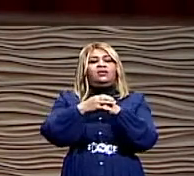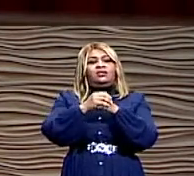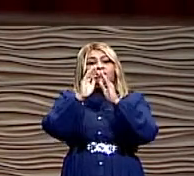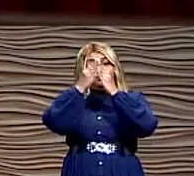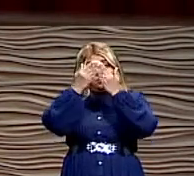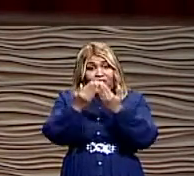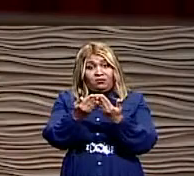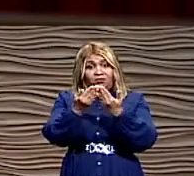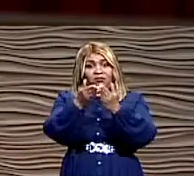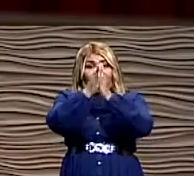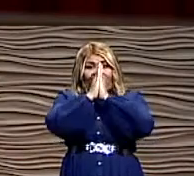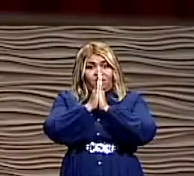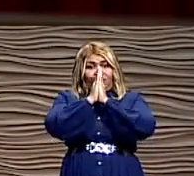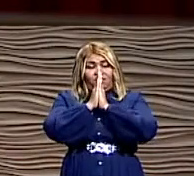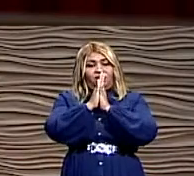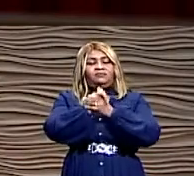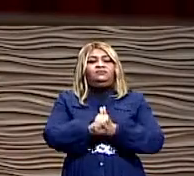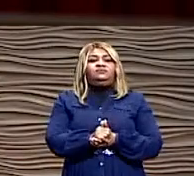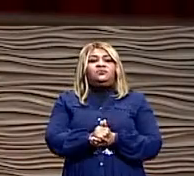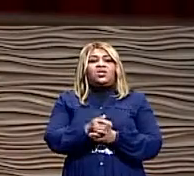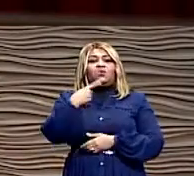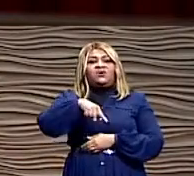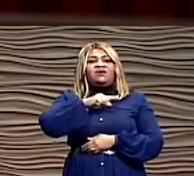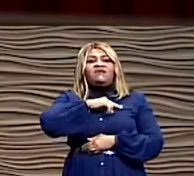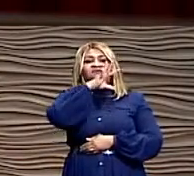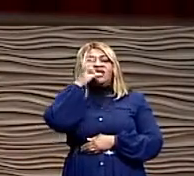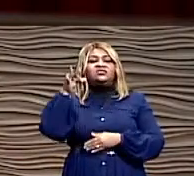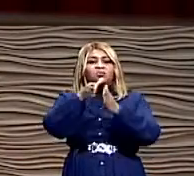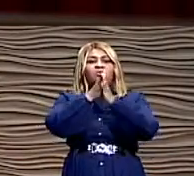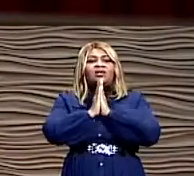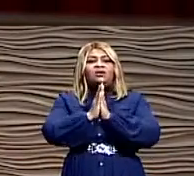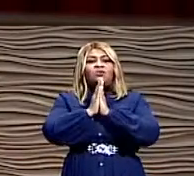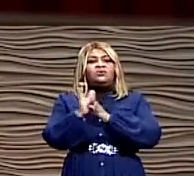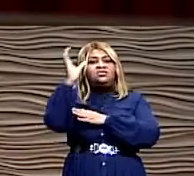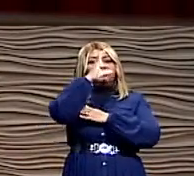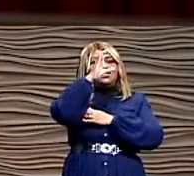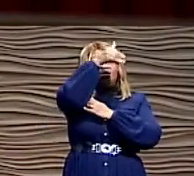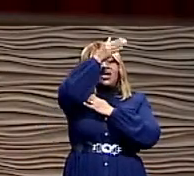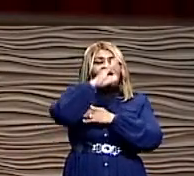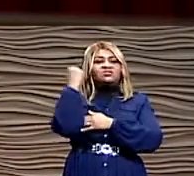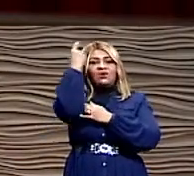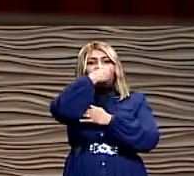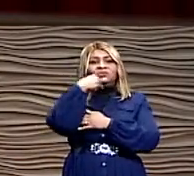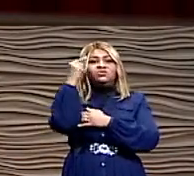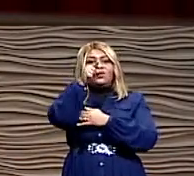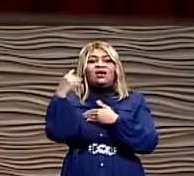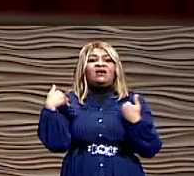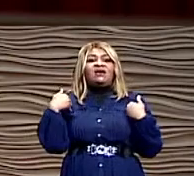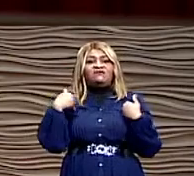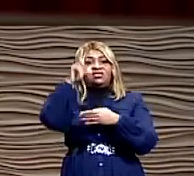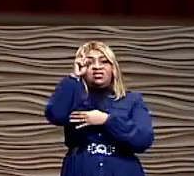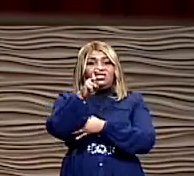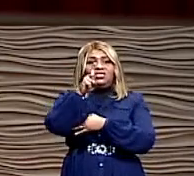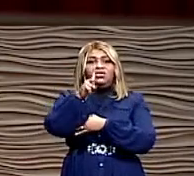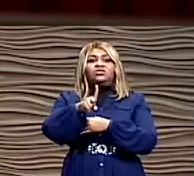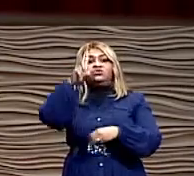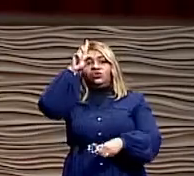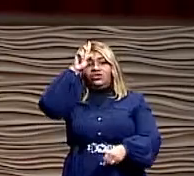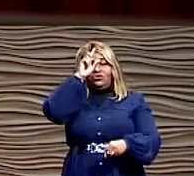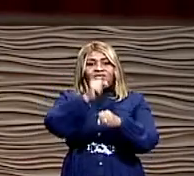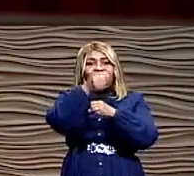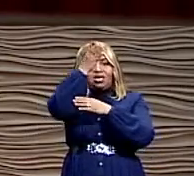start. Amen? We're fasting and praying. We're seeking God's face. How many of you have a need that you're trusting God